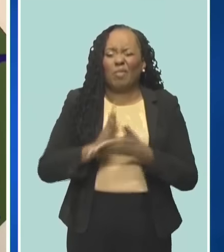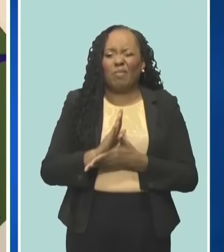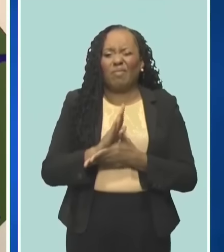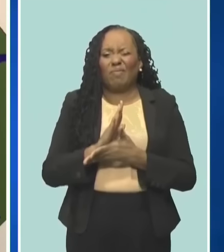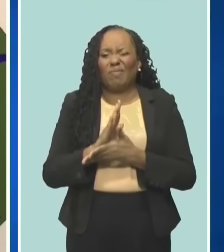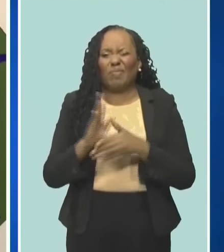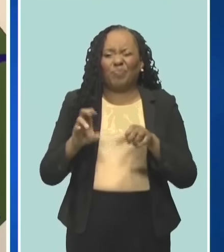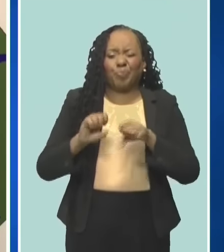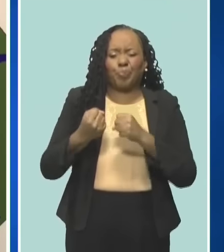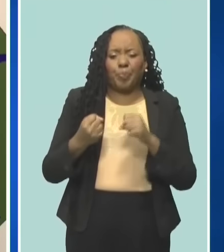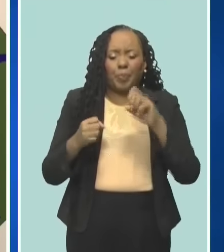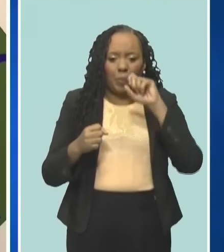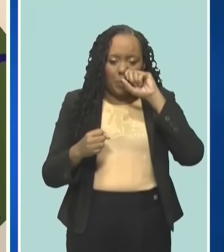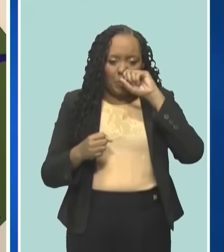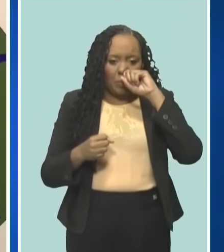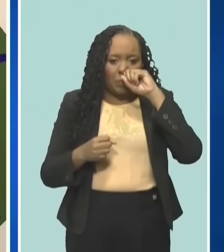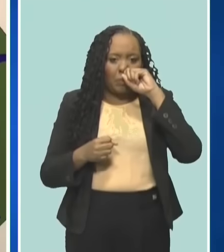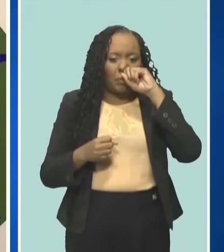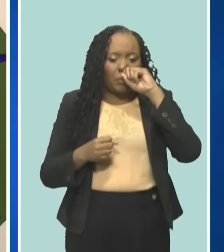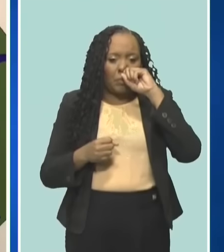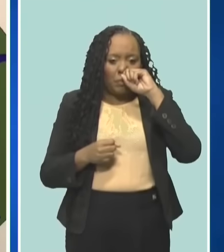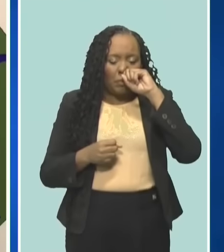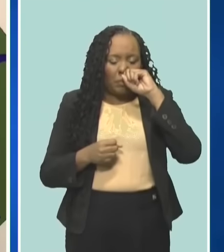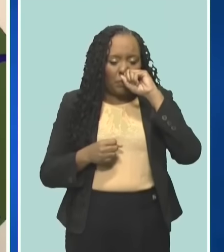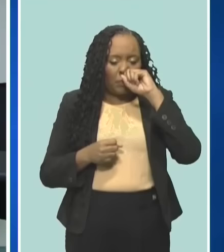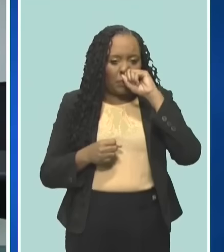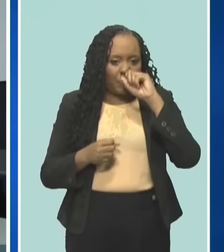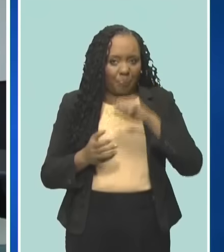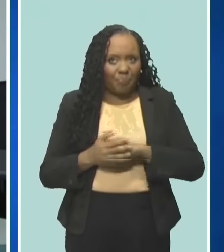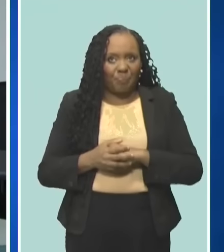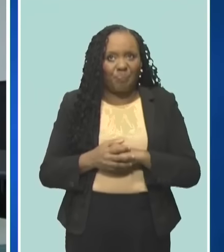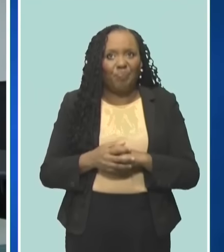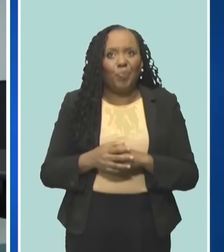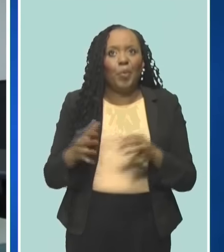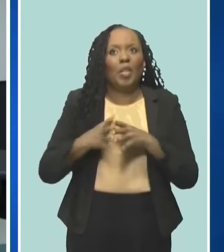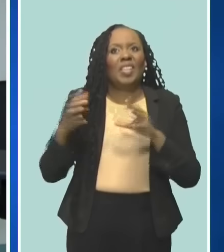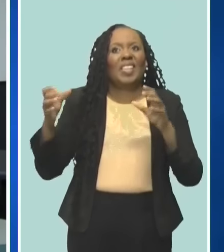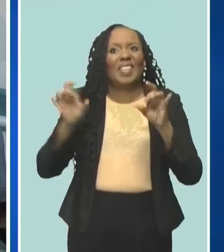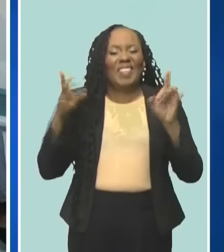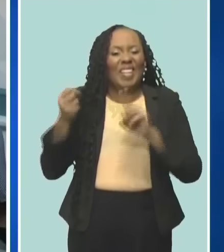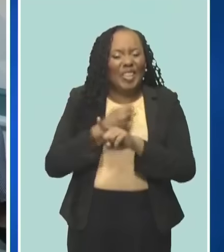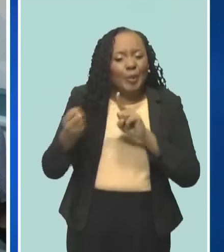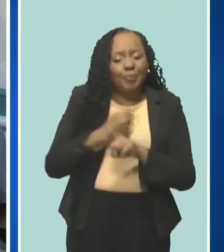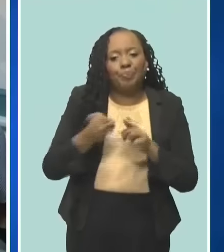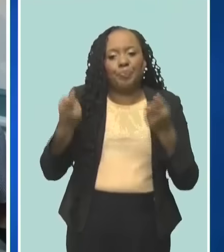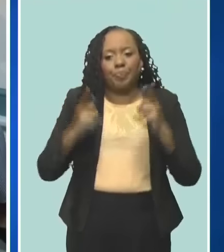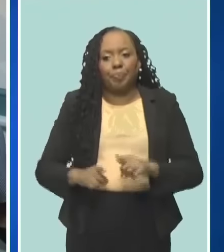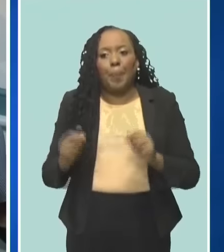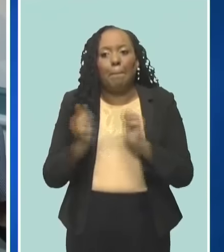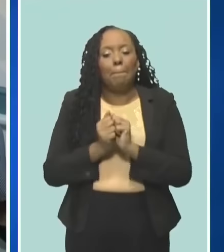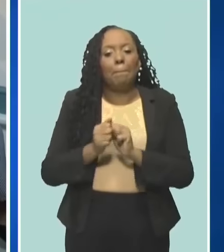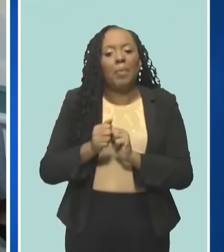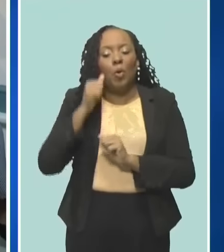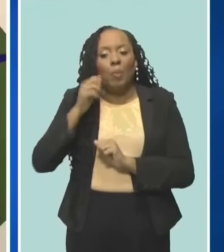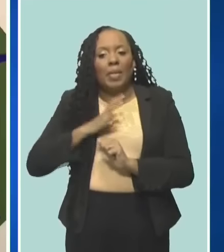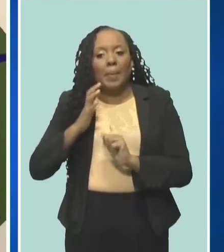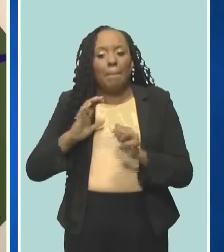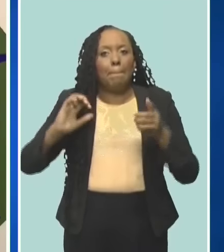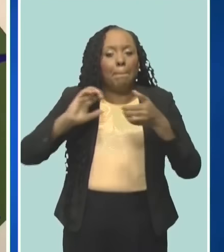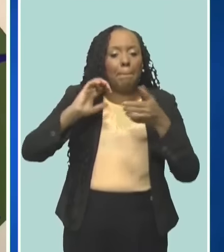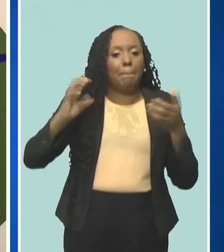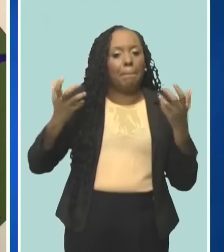More than a third of homicides of women are attributable to male partners. intimate partner violence, sexual